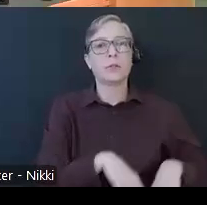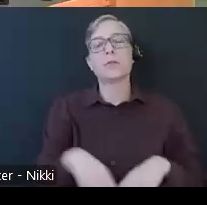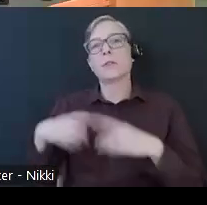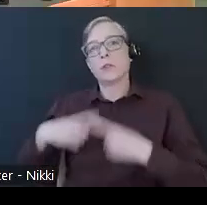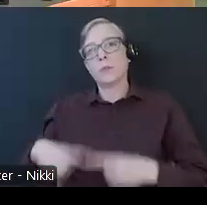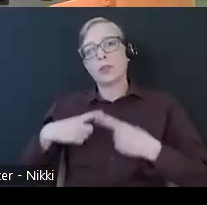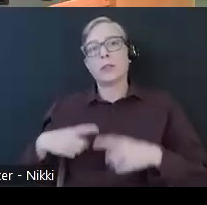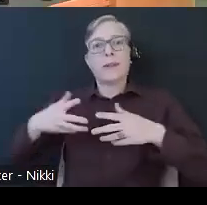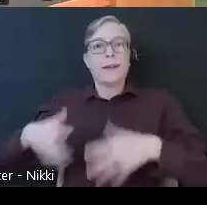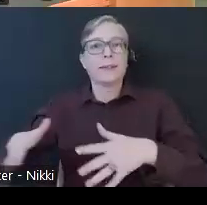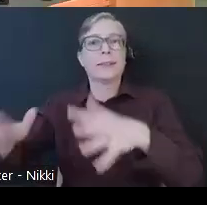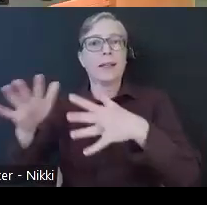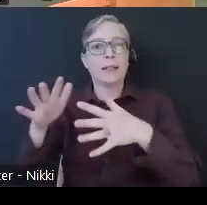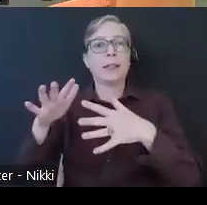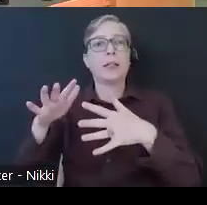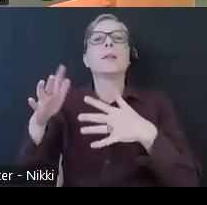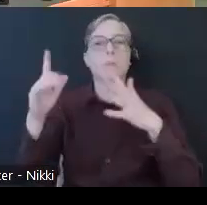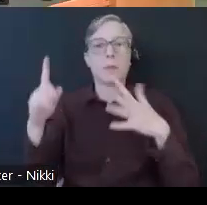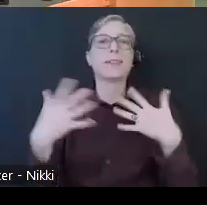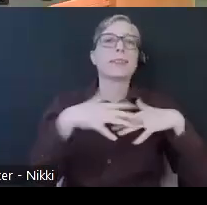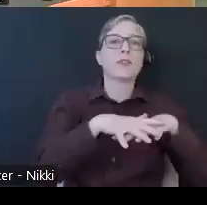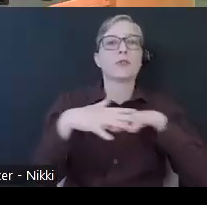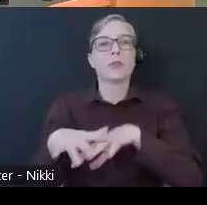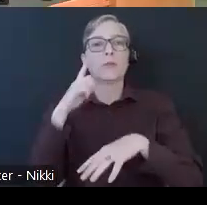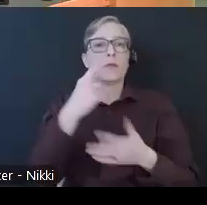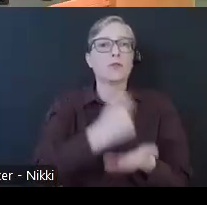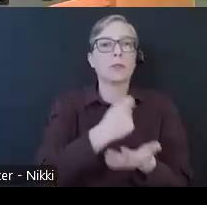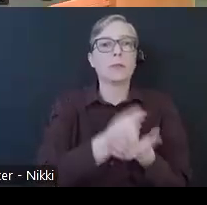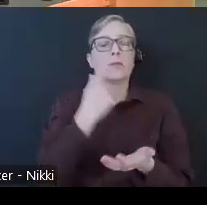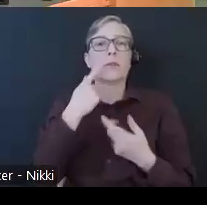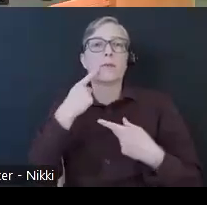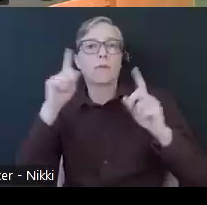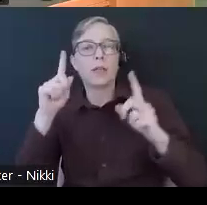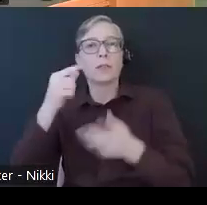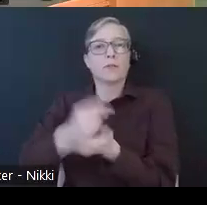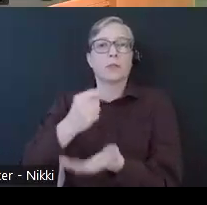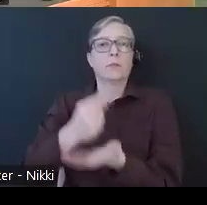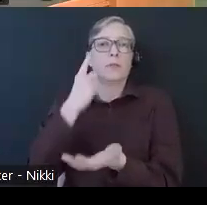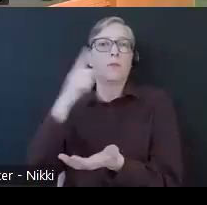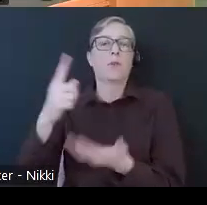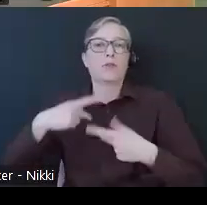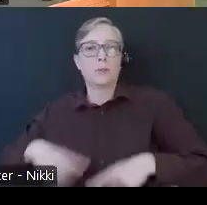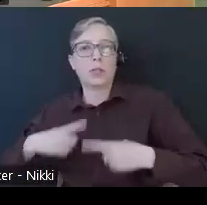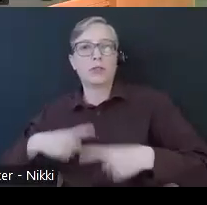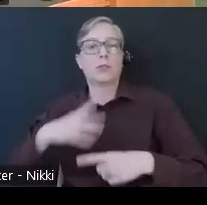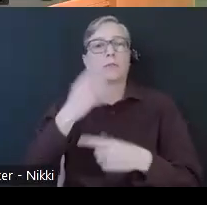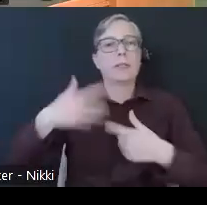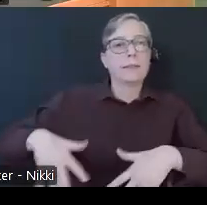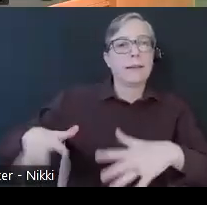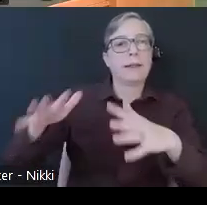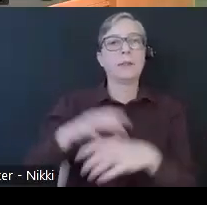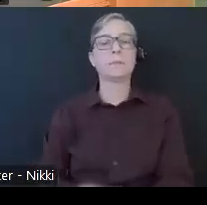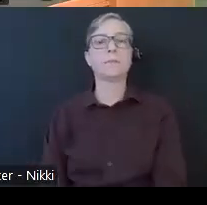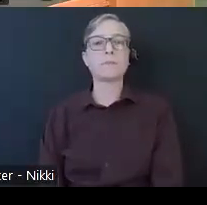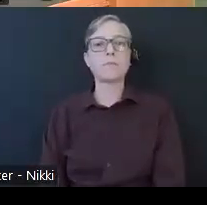of depression, anxiety in the primary care setting, and he'll talk about that as well. He really pioneered the use